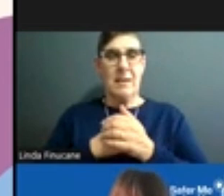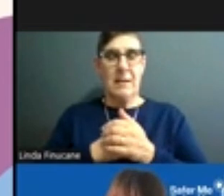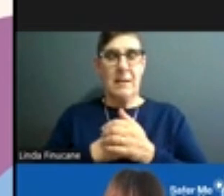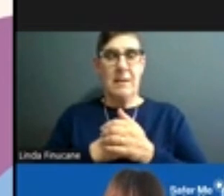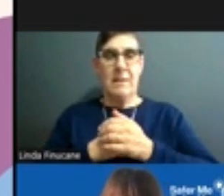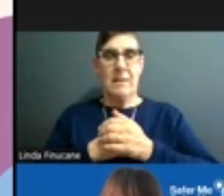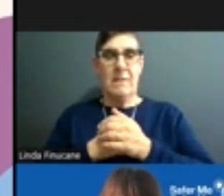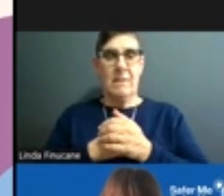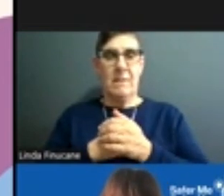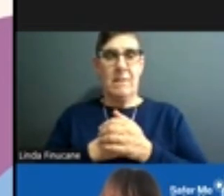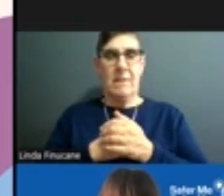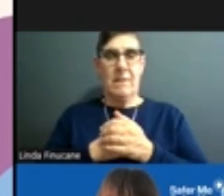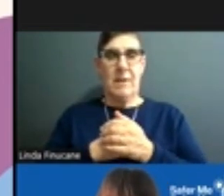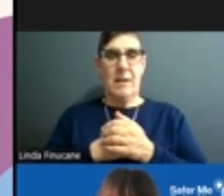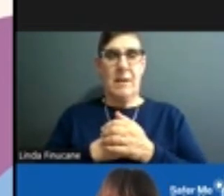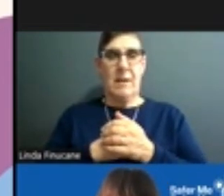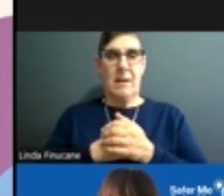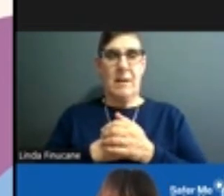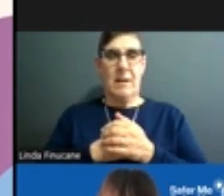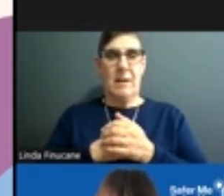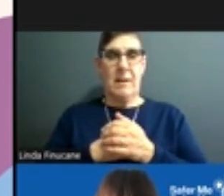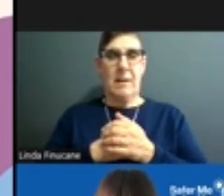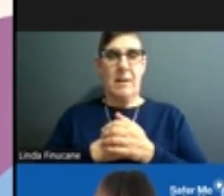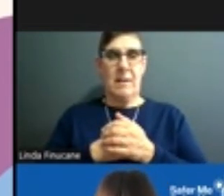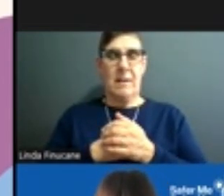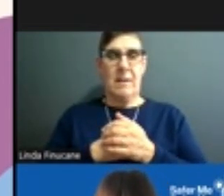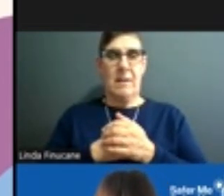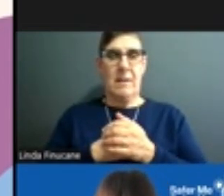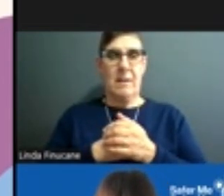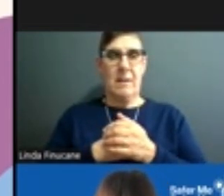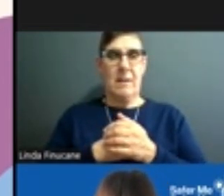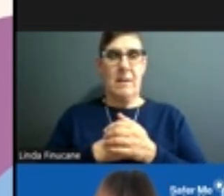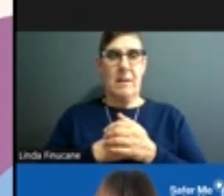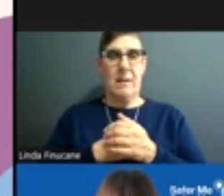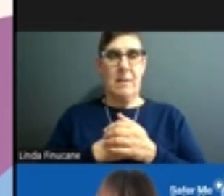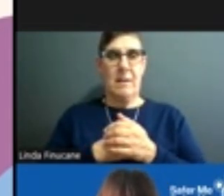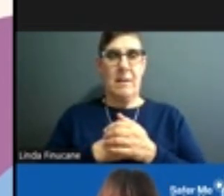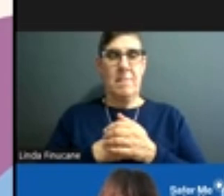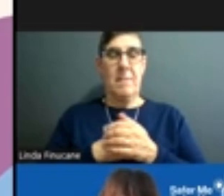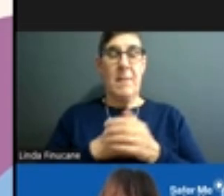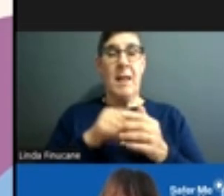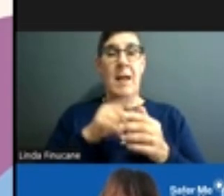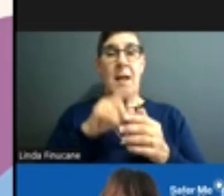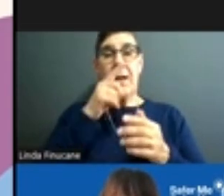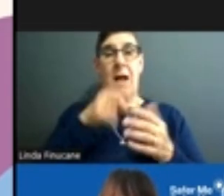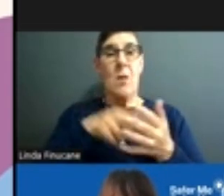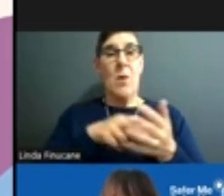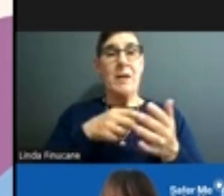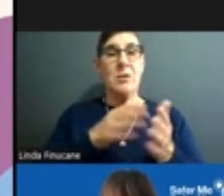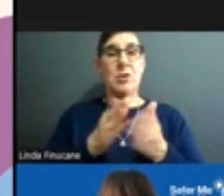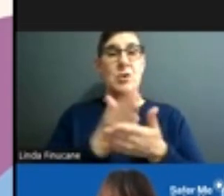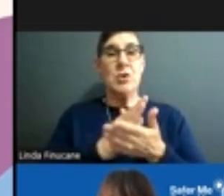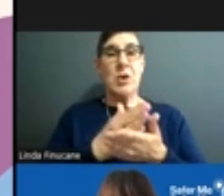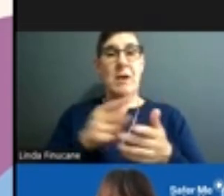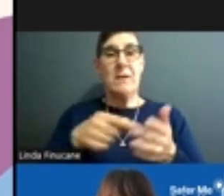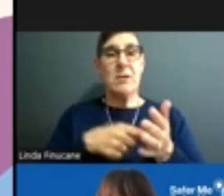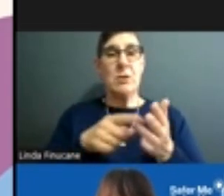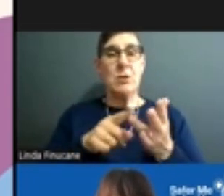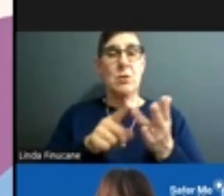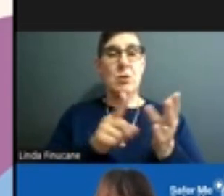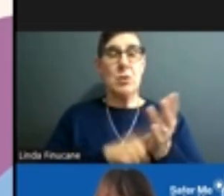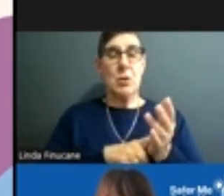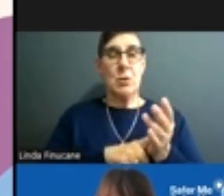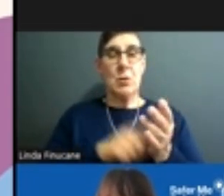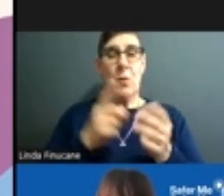Yeah, yeah. And so we've also got a great tool. Can't wait to share it. And then a question